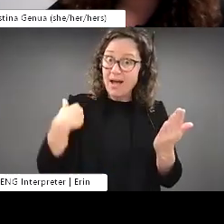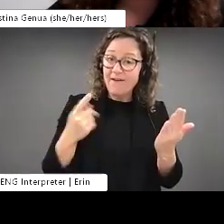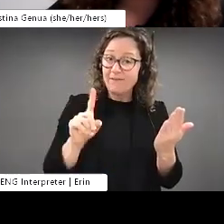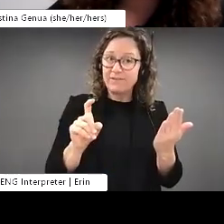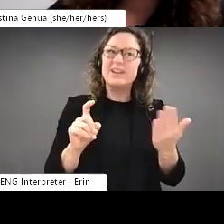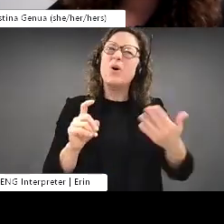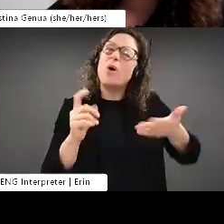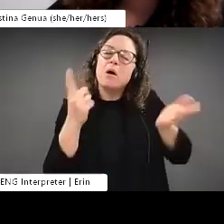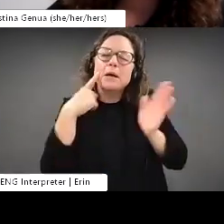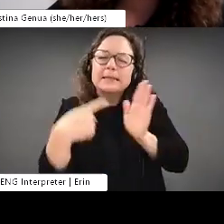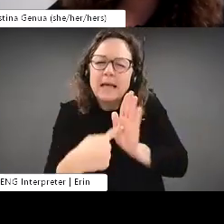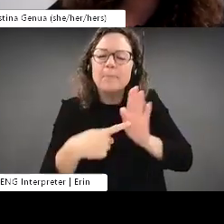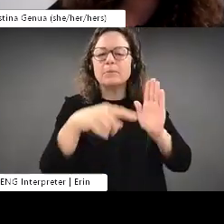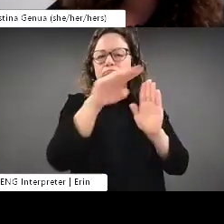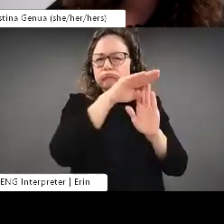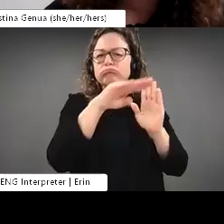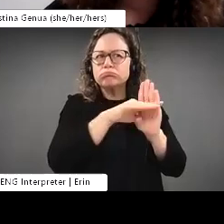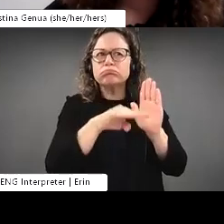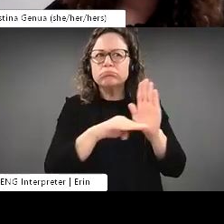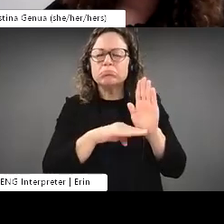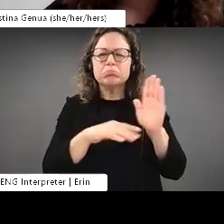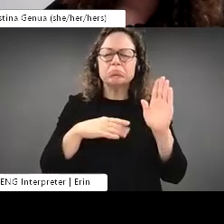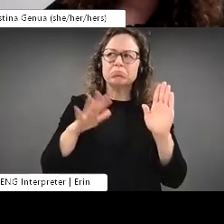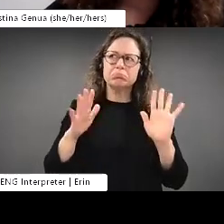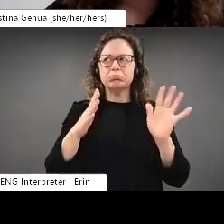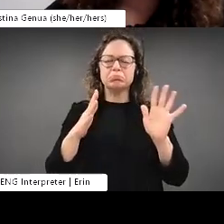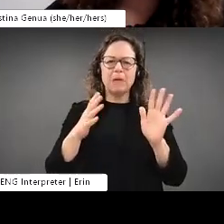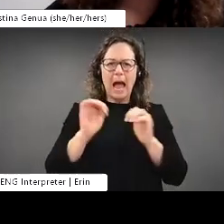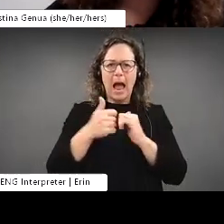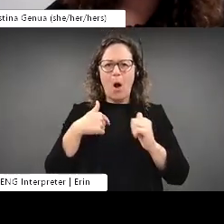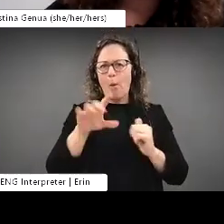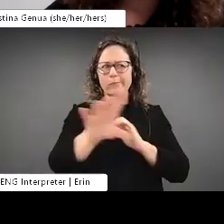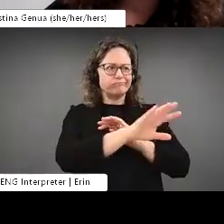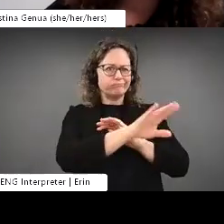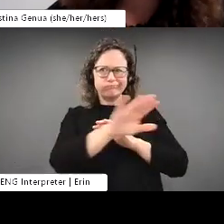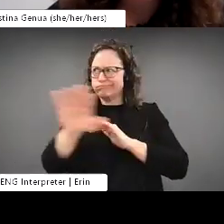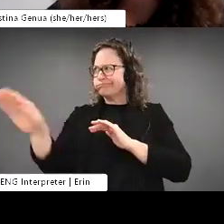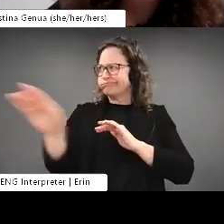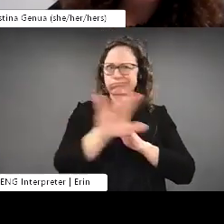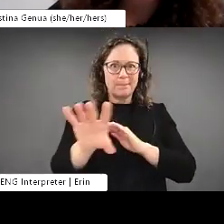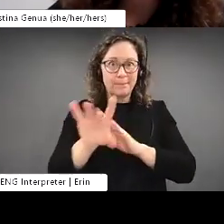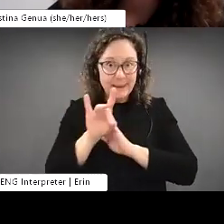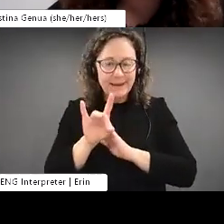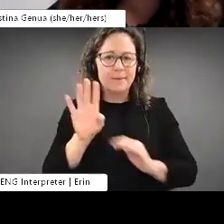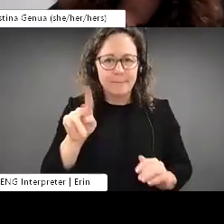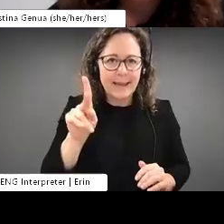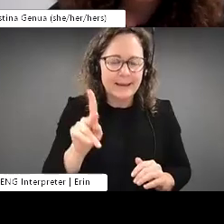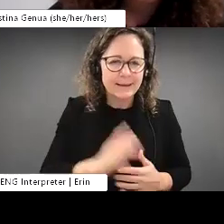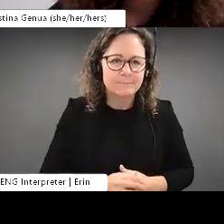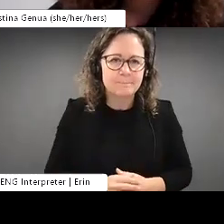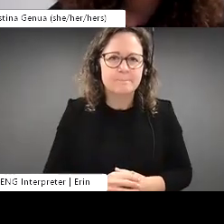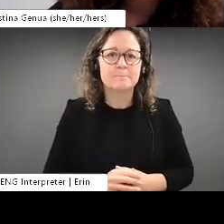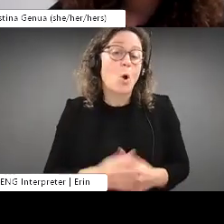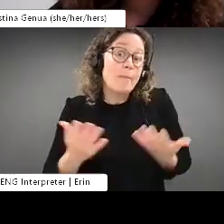can reference if you're looking for a bank to bank with or a new